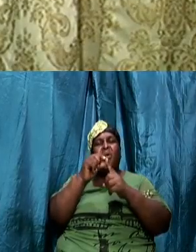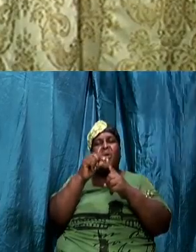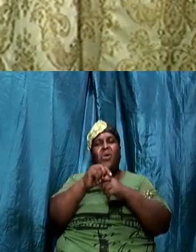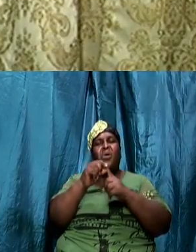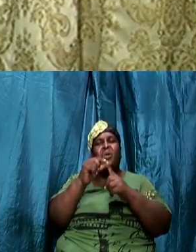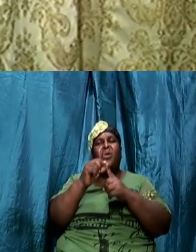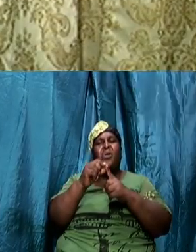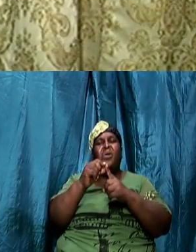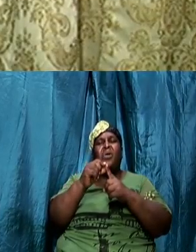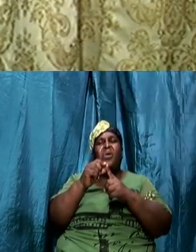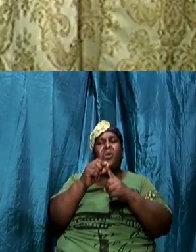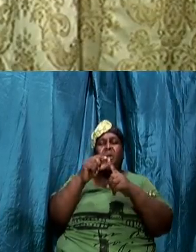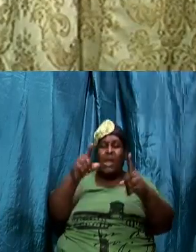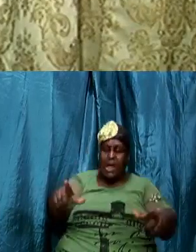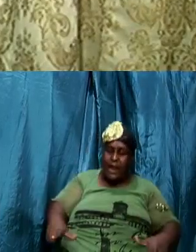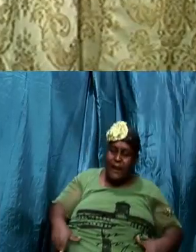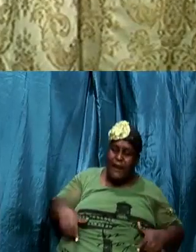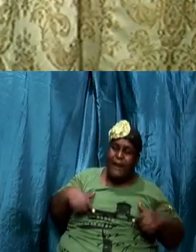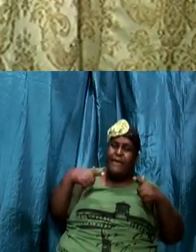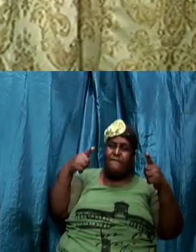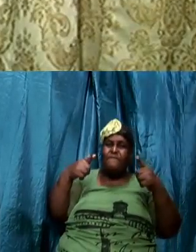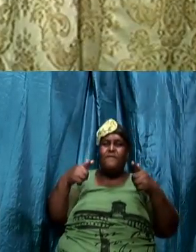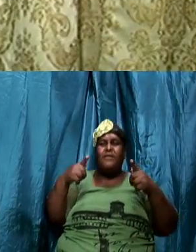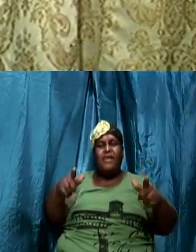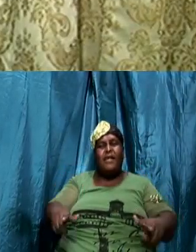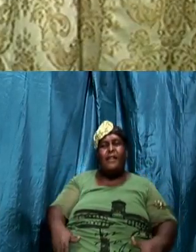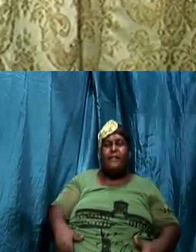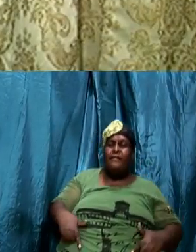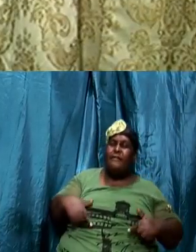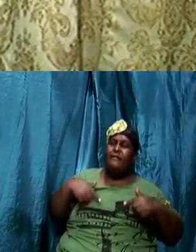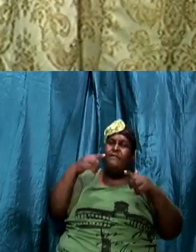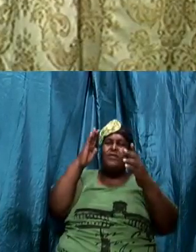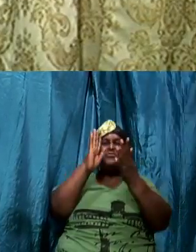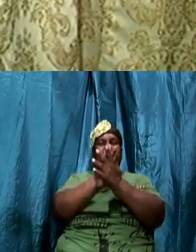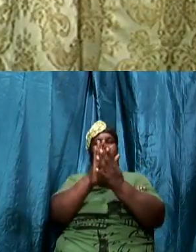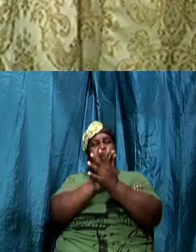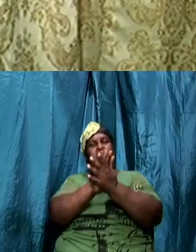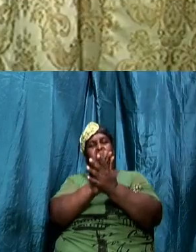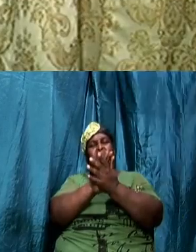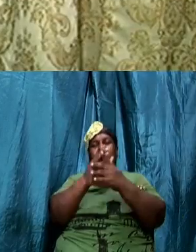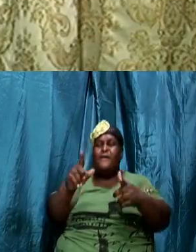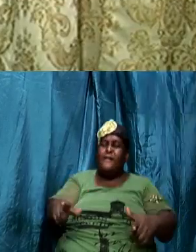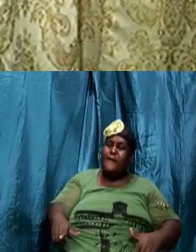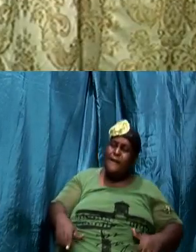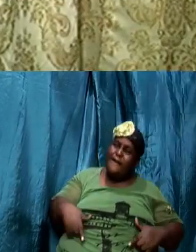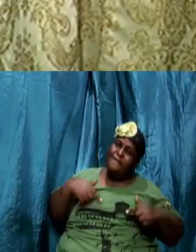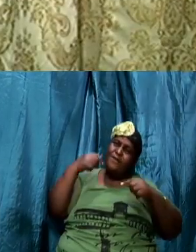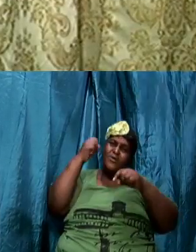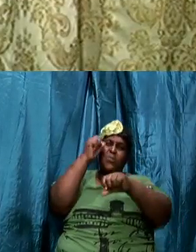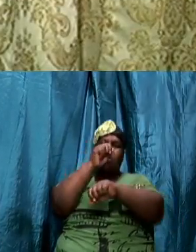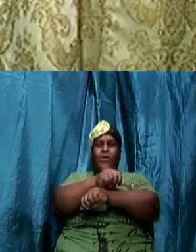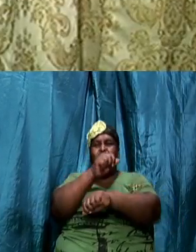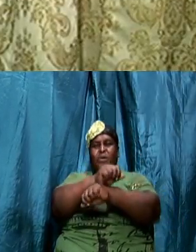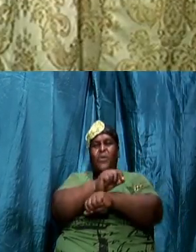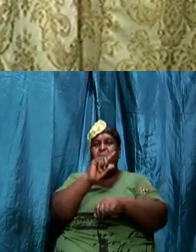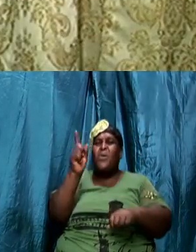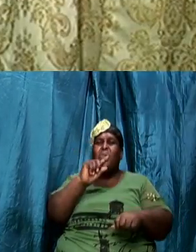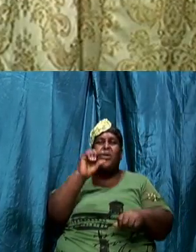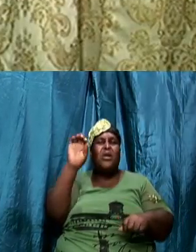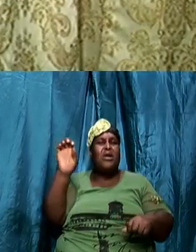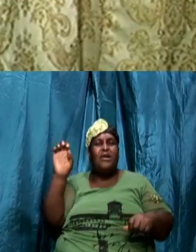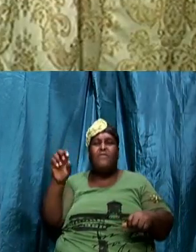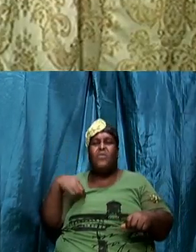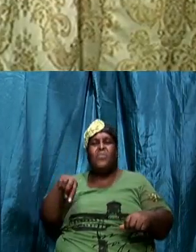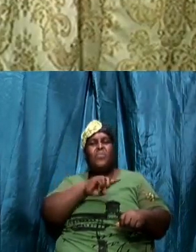and we live. We live at school and we live at work and we live at our homes. And wherever we go, we are a child of